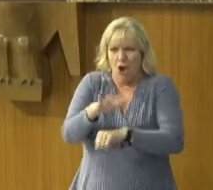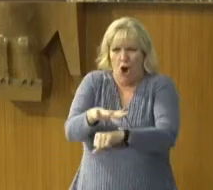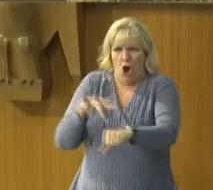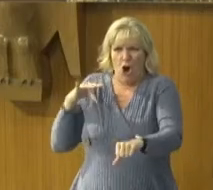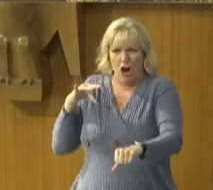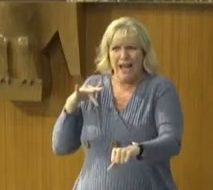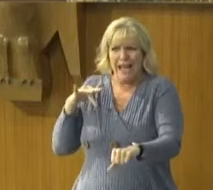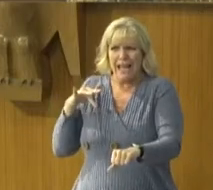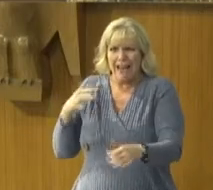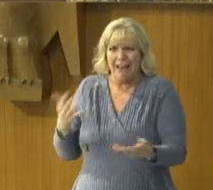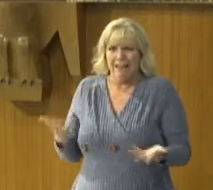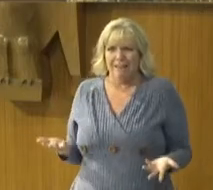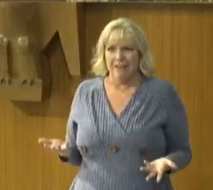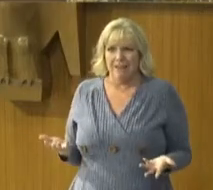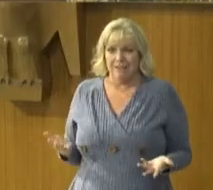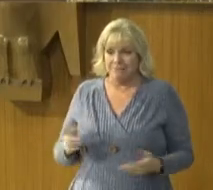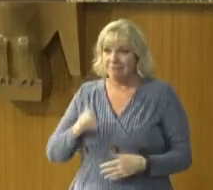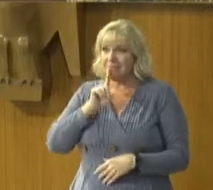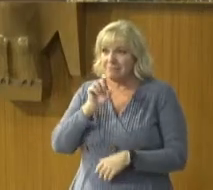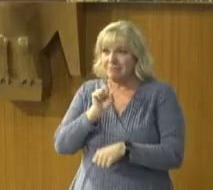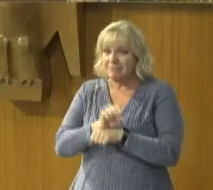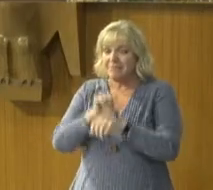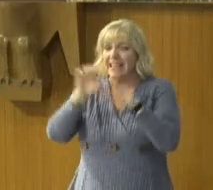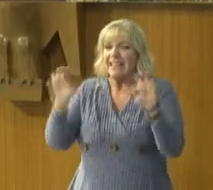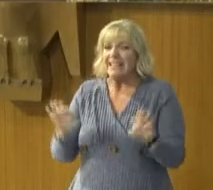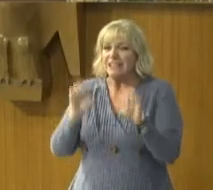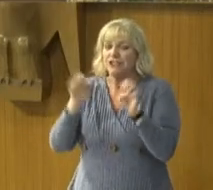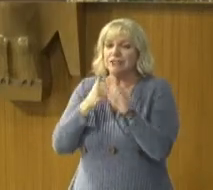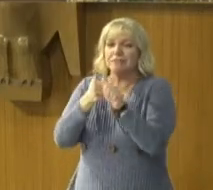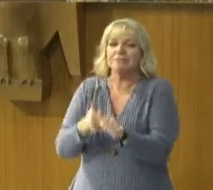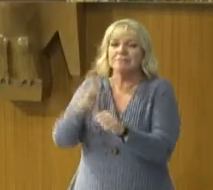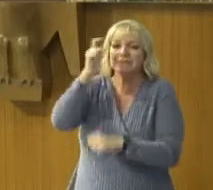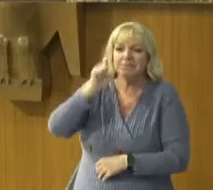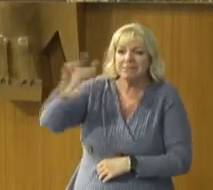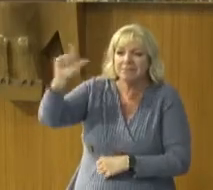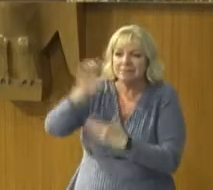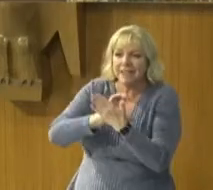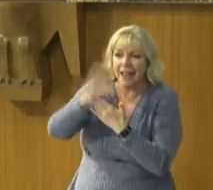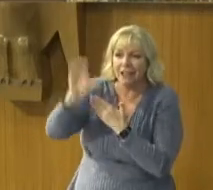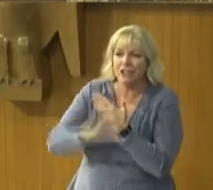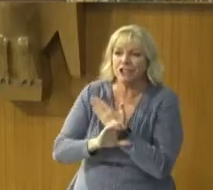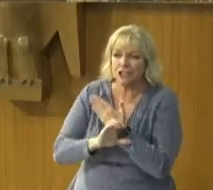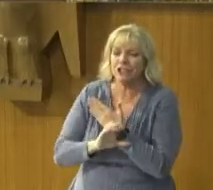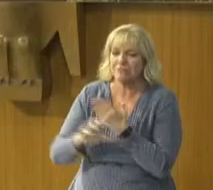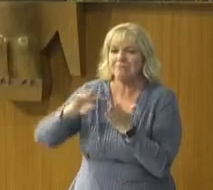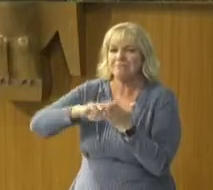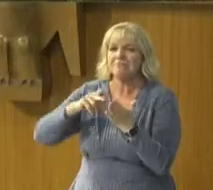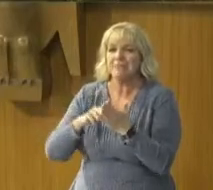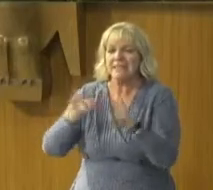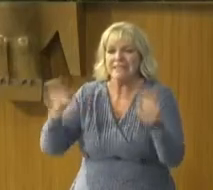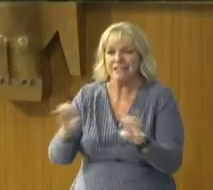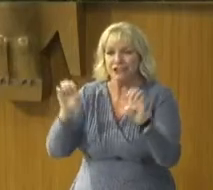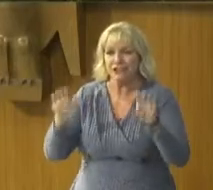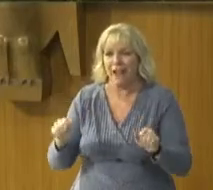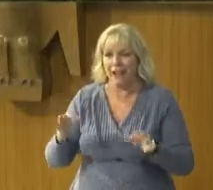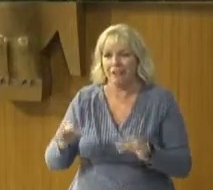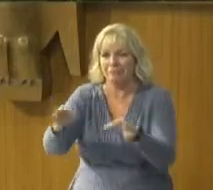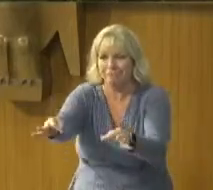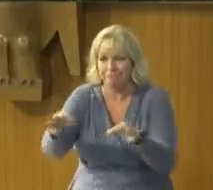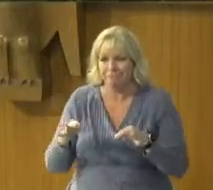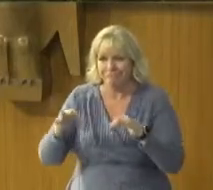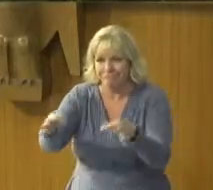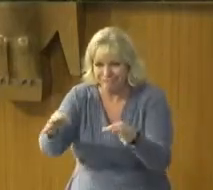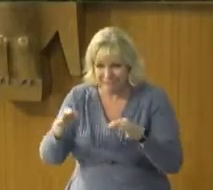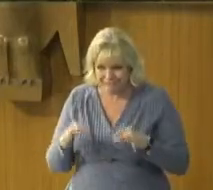the past, well, Easter is based on a lunar calendar, and so it's a movable feast. It can take place as early